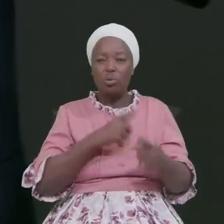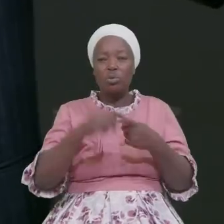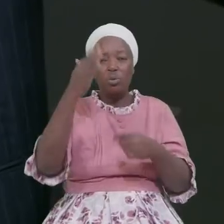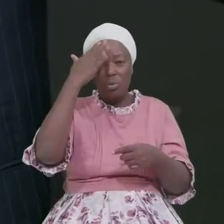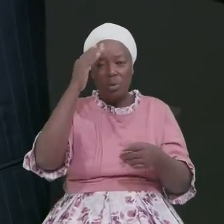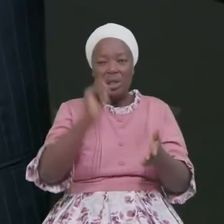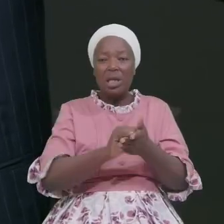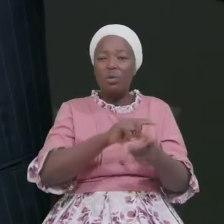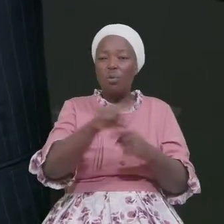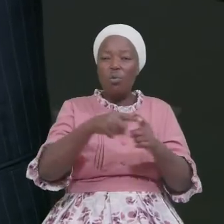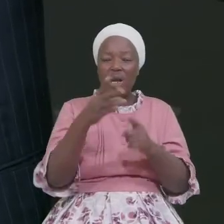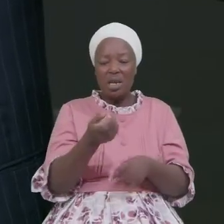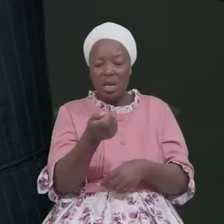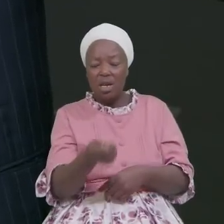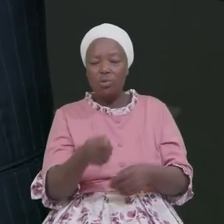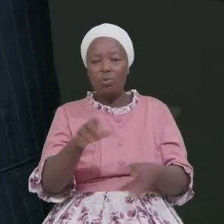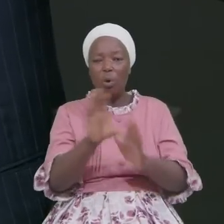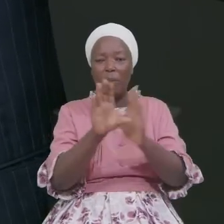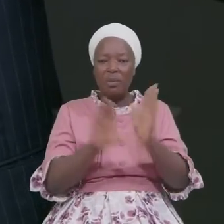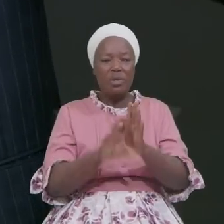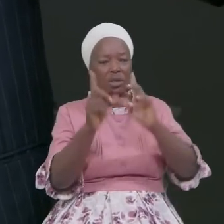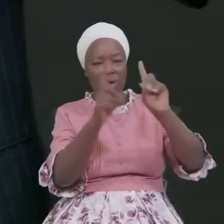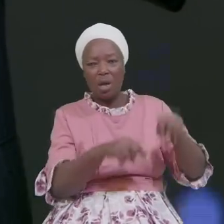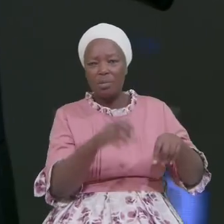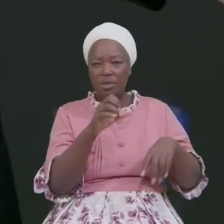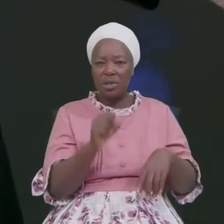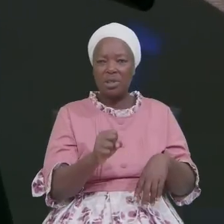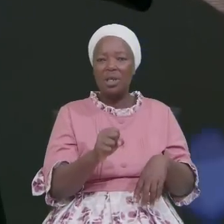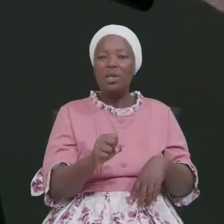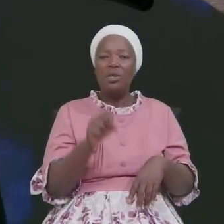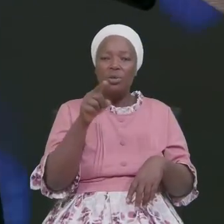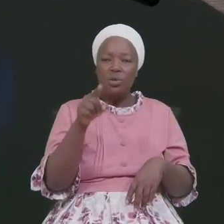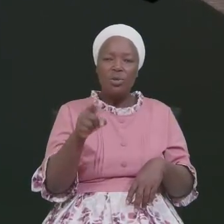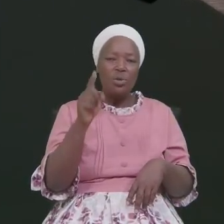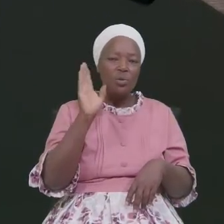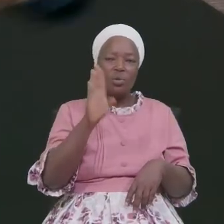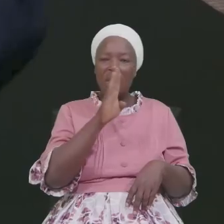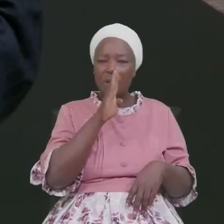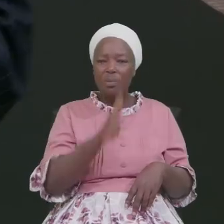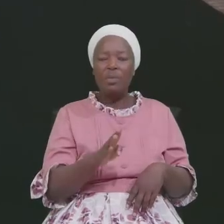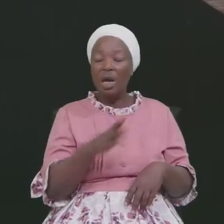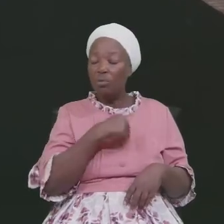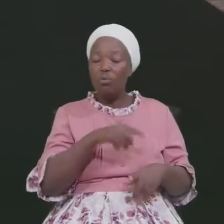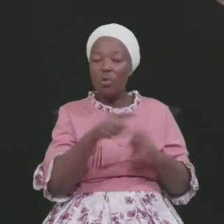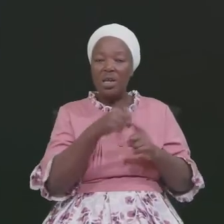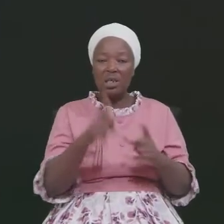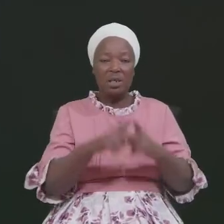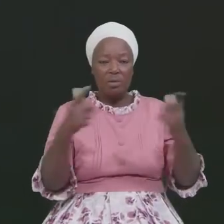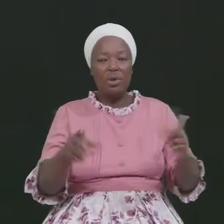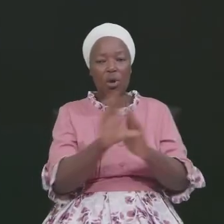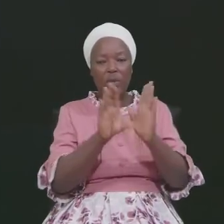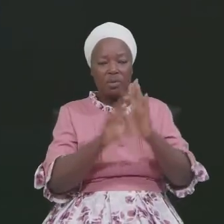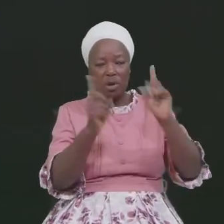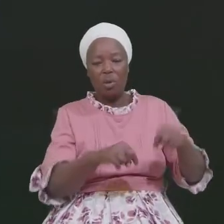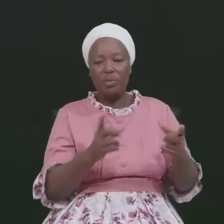the significant commandment comes, you'll be obedient. And you don't say it's a little thing,